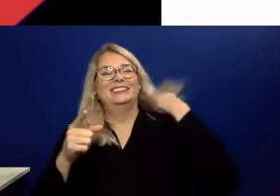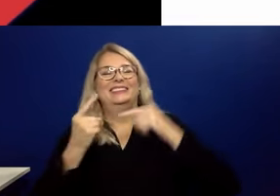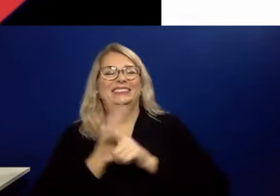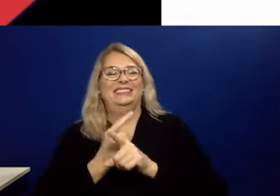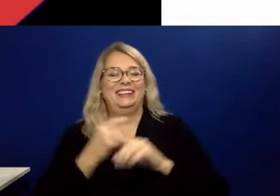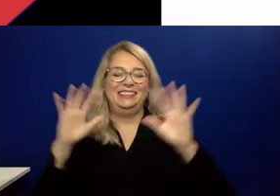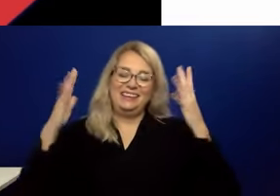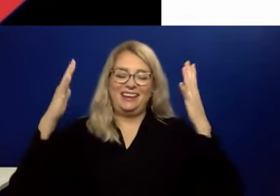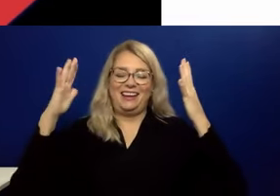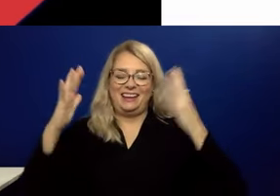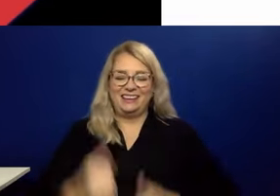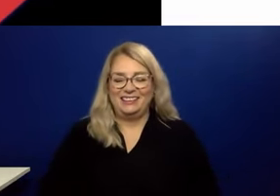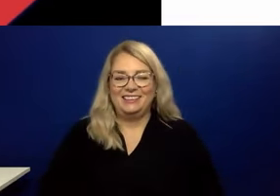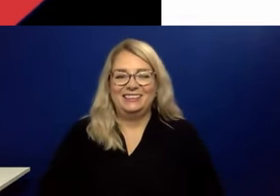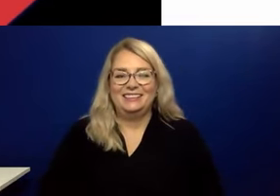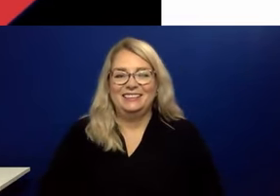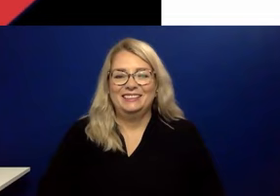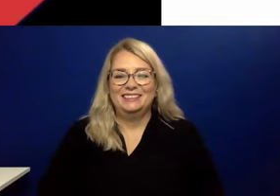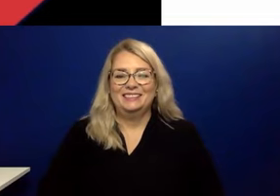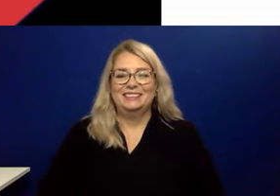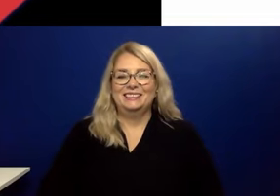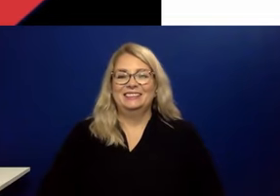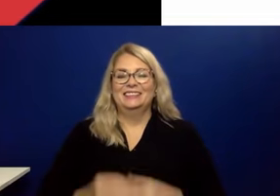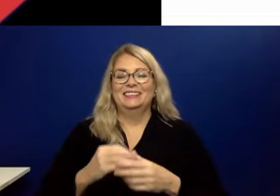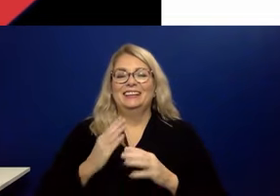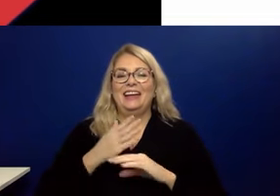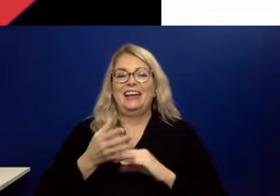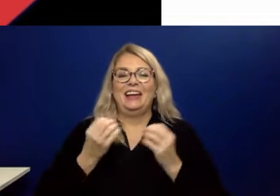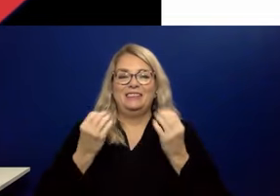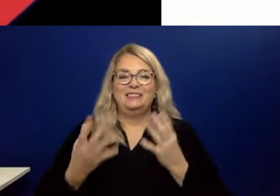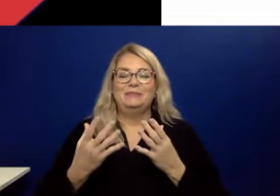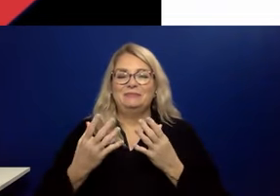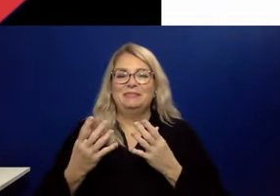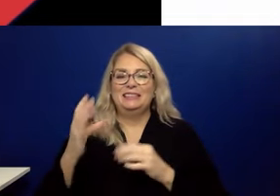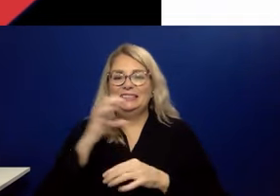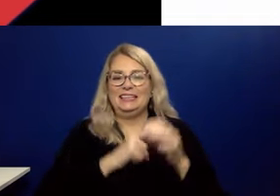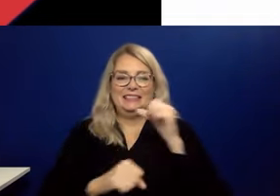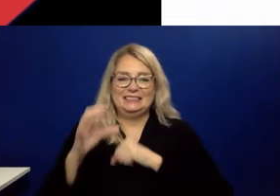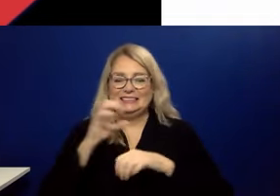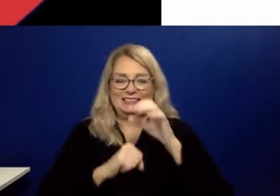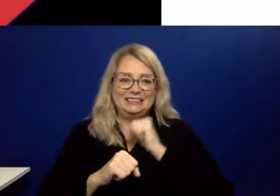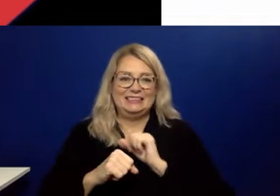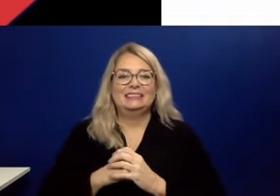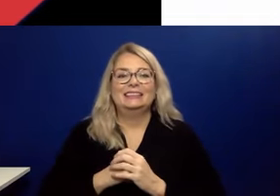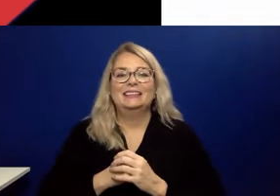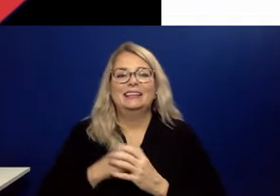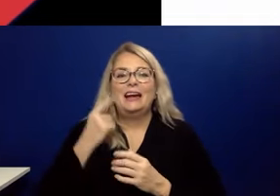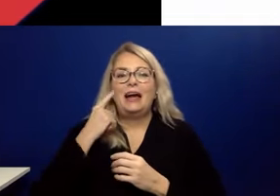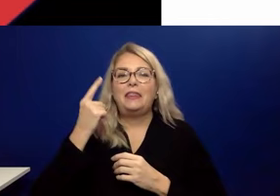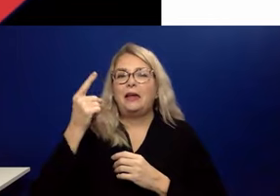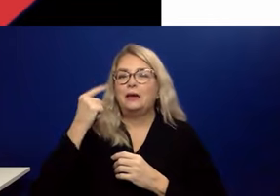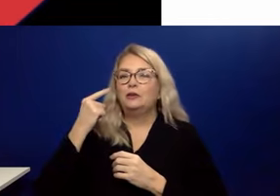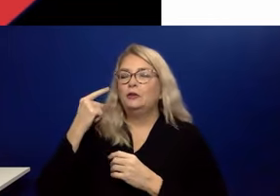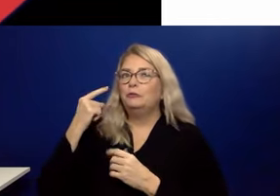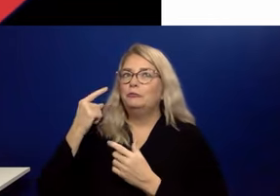Yes, you did. Yes. By process of elimination. I'm thinking you said Roosevelt because of the New Deal, right?